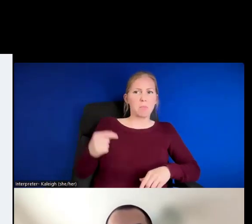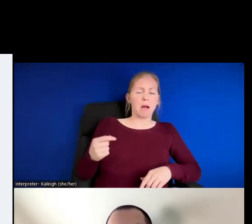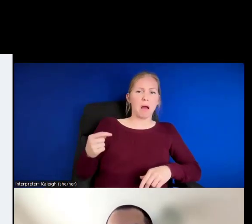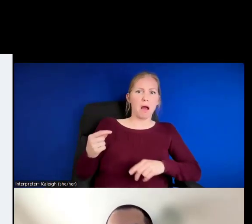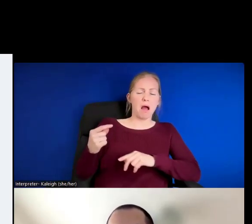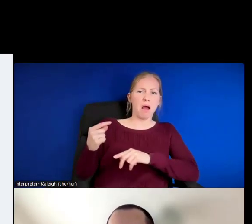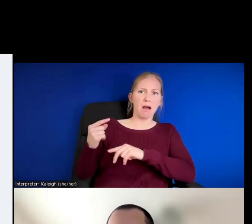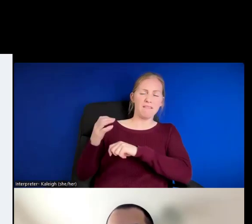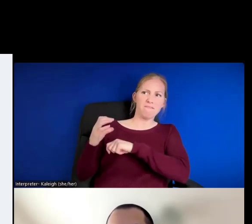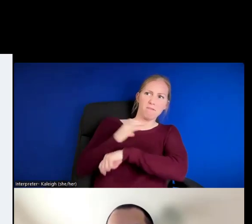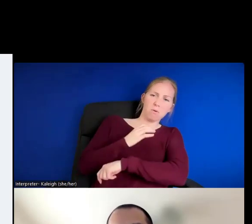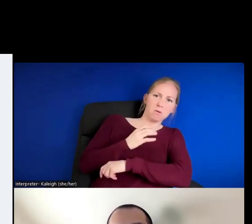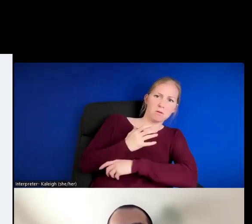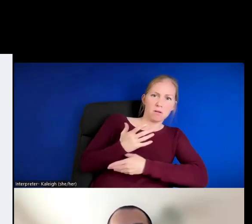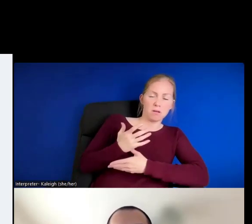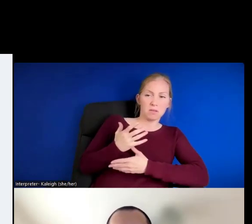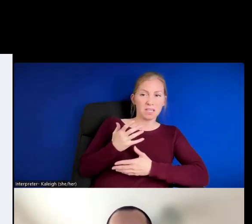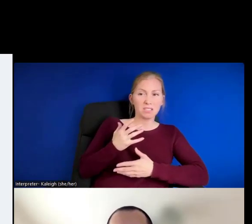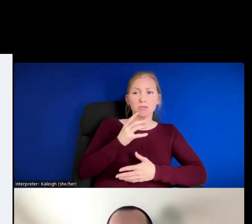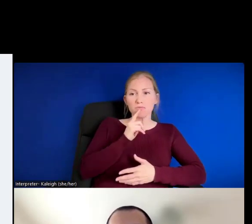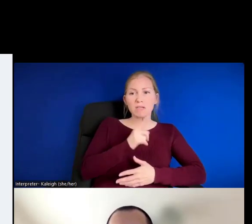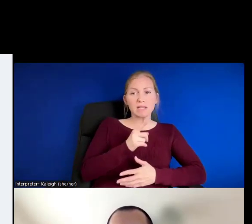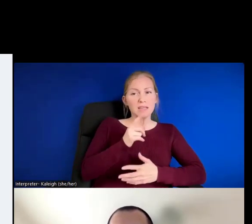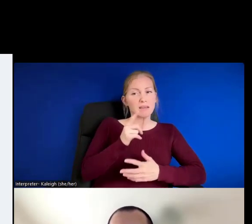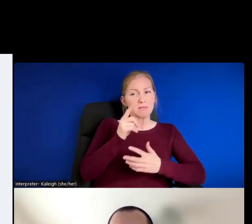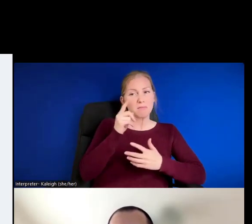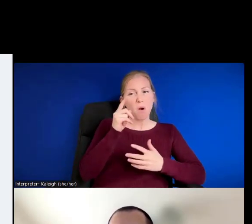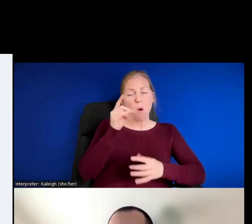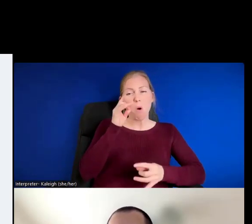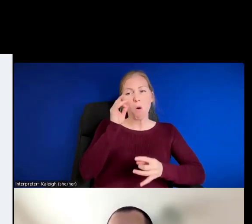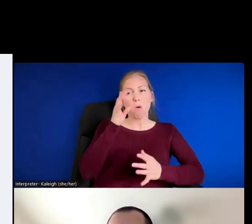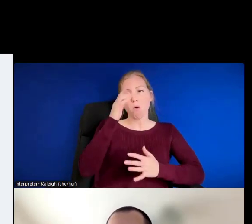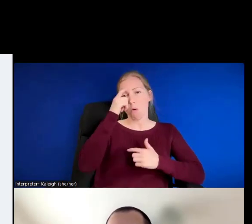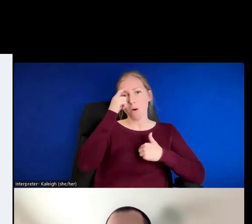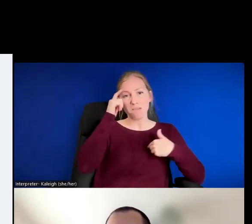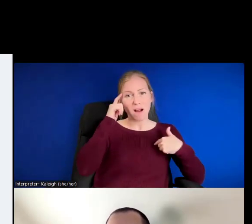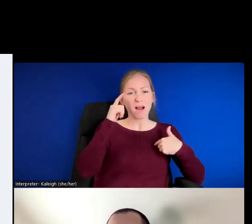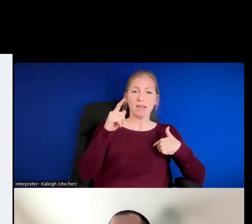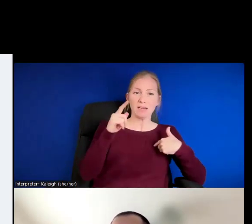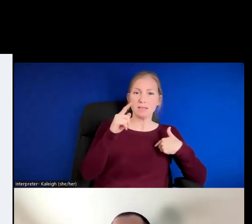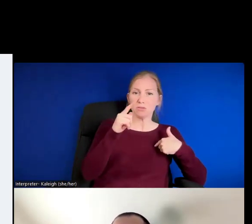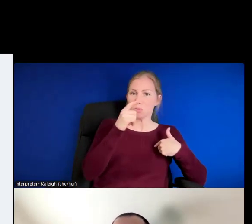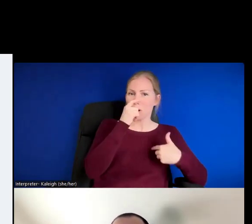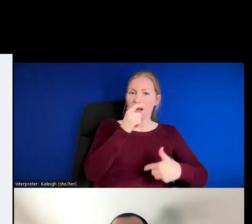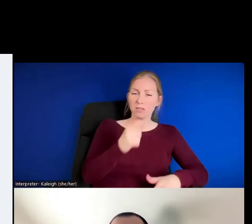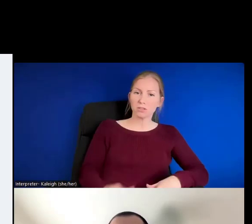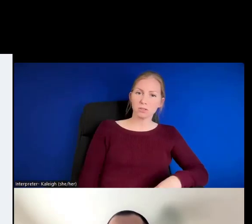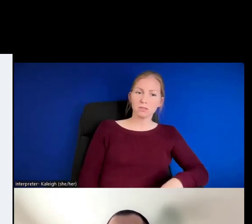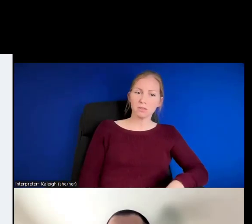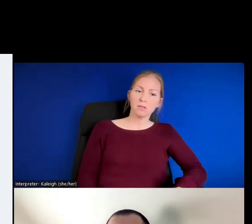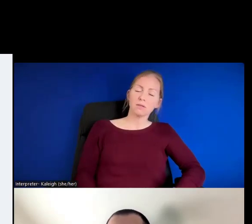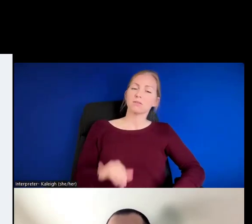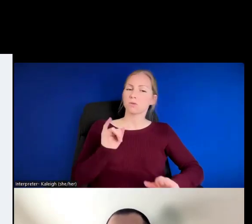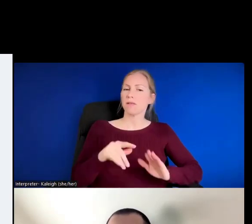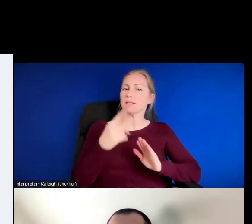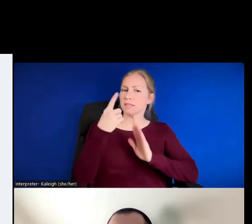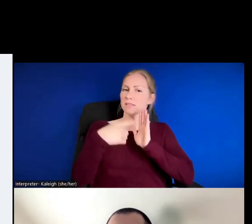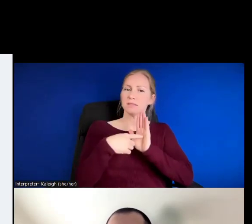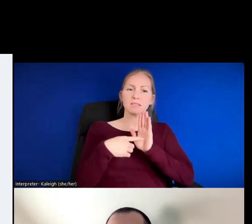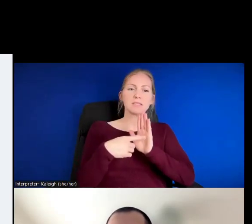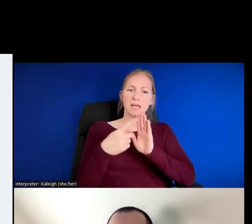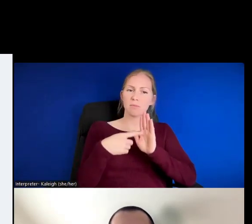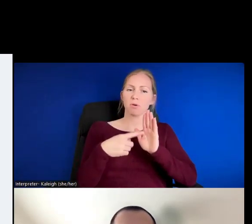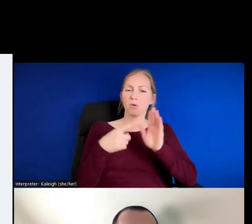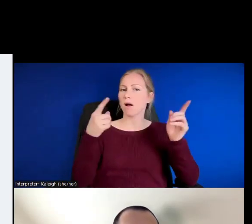is really horrifying to witness. So yeah, that's an example of